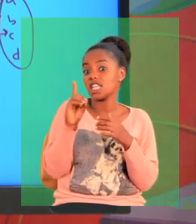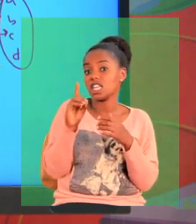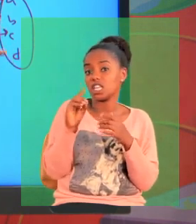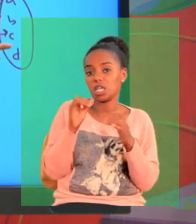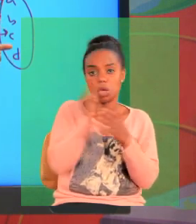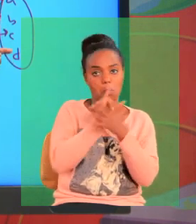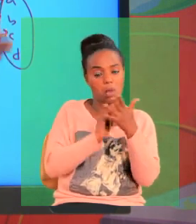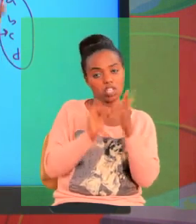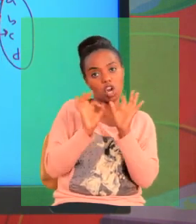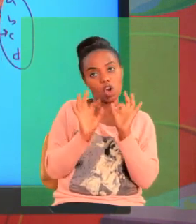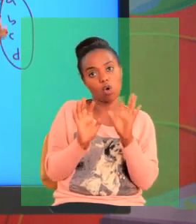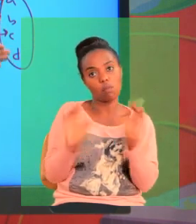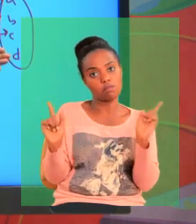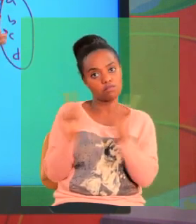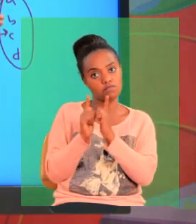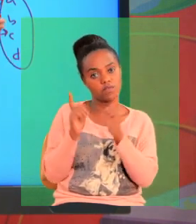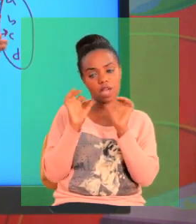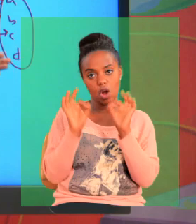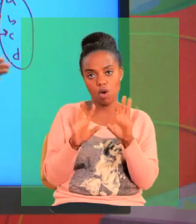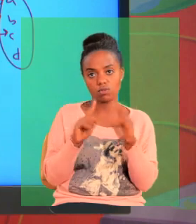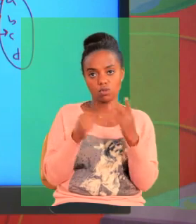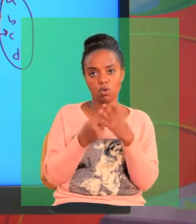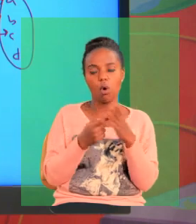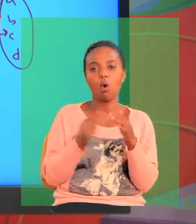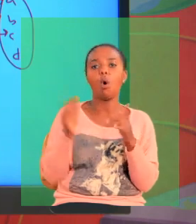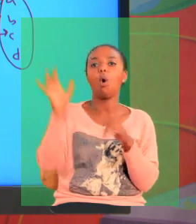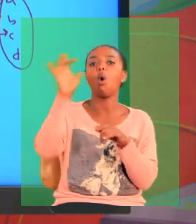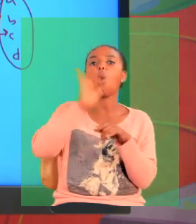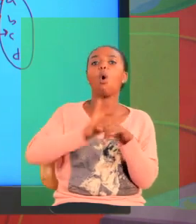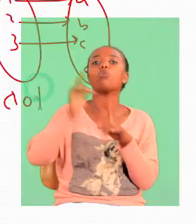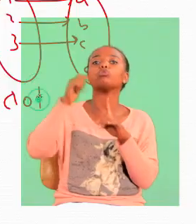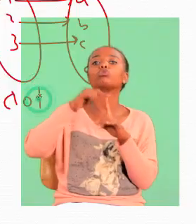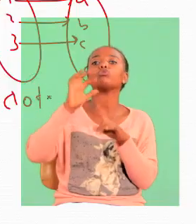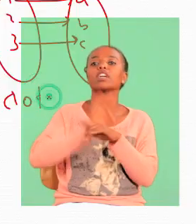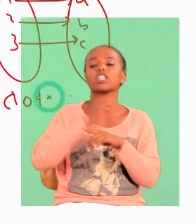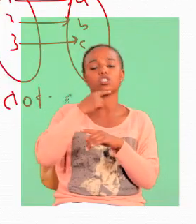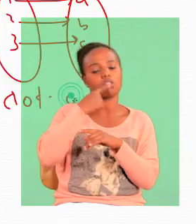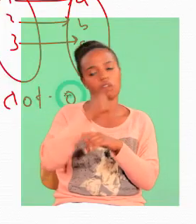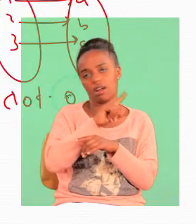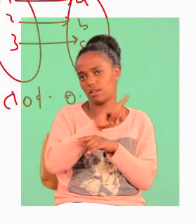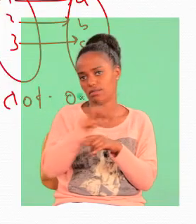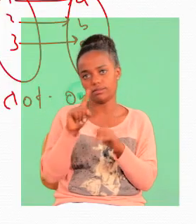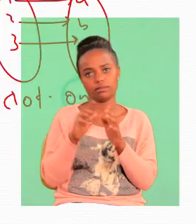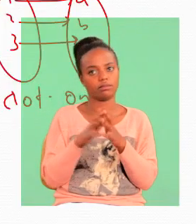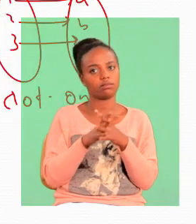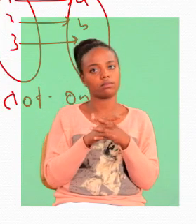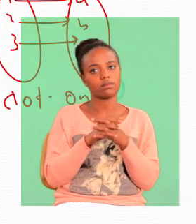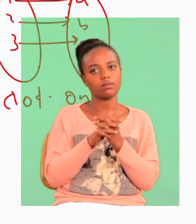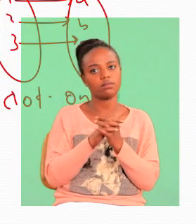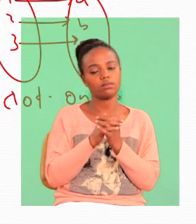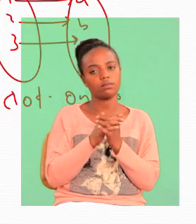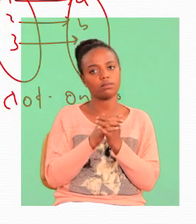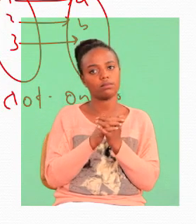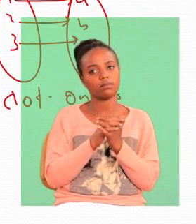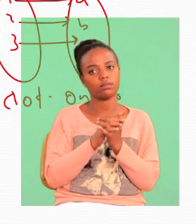pre-image. So because of this is not onto function. It's not onto.